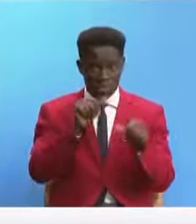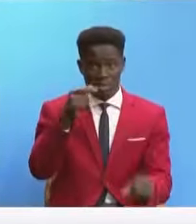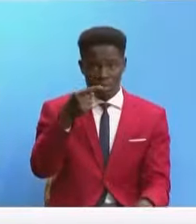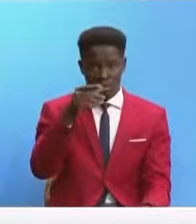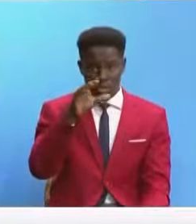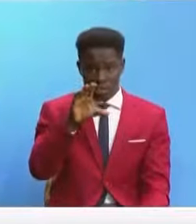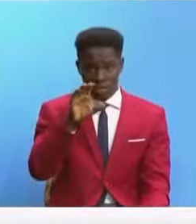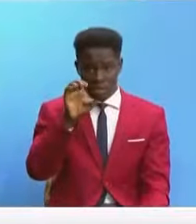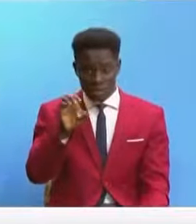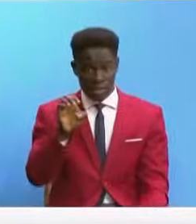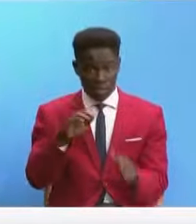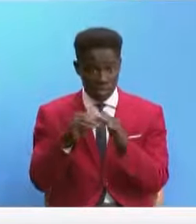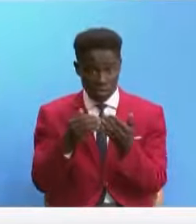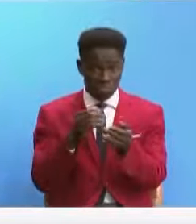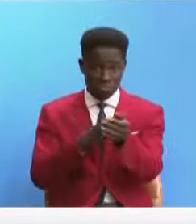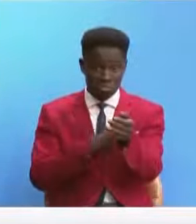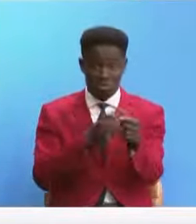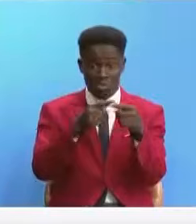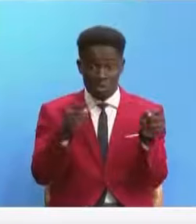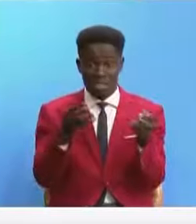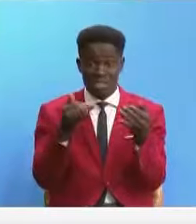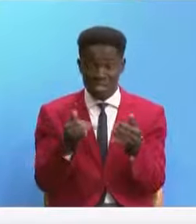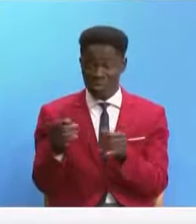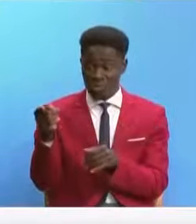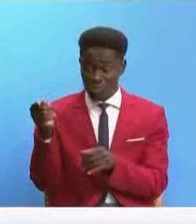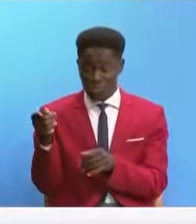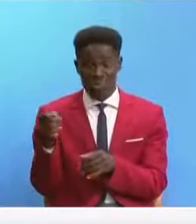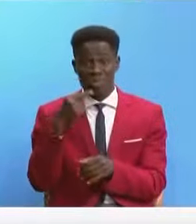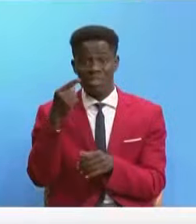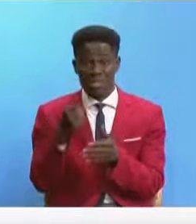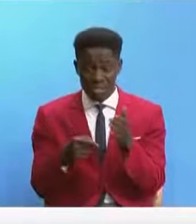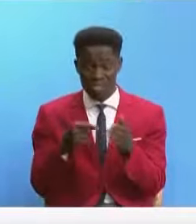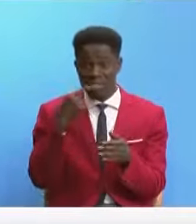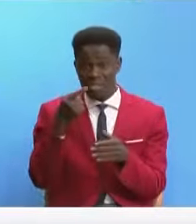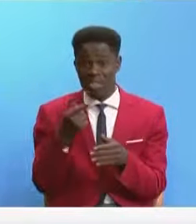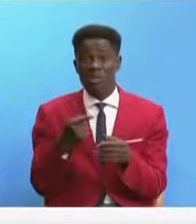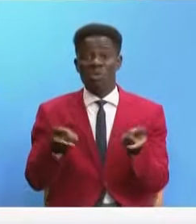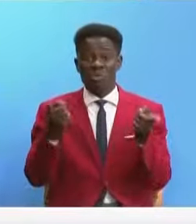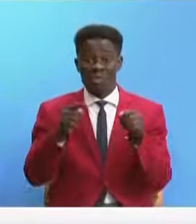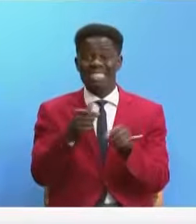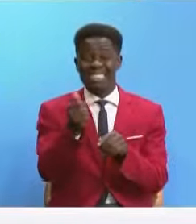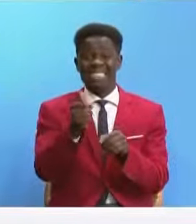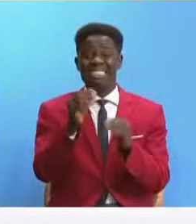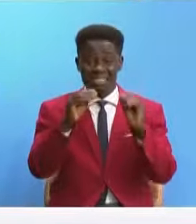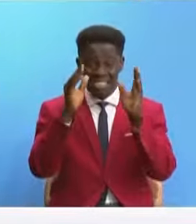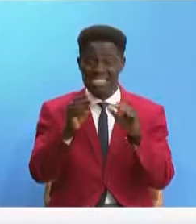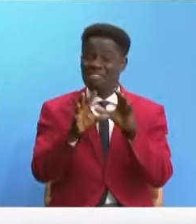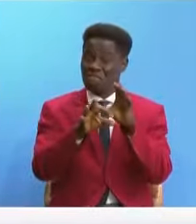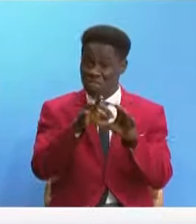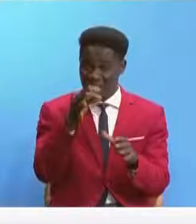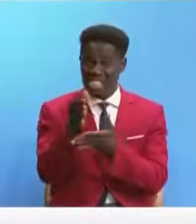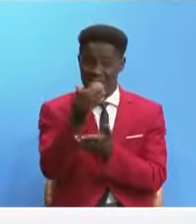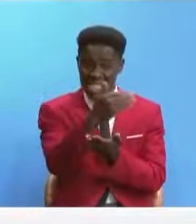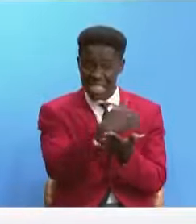going on, Ms. Zulu warned that any teacher who will be found in such acts will be fired. Here is a report.